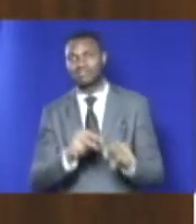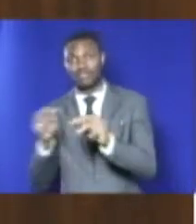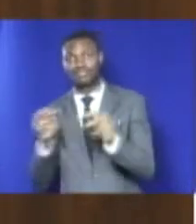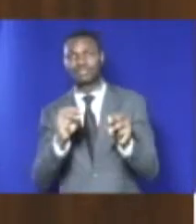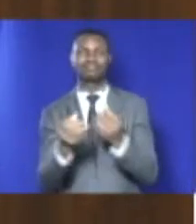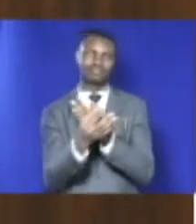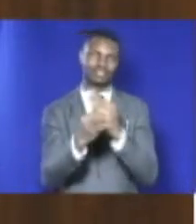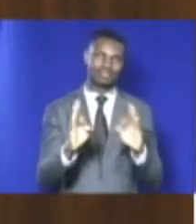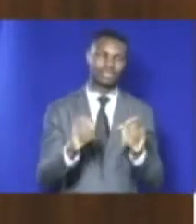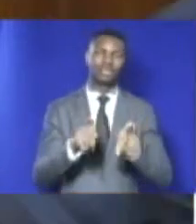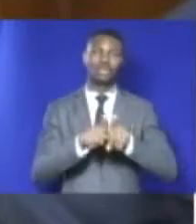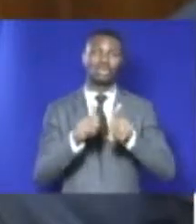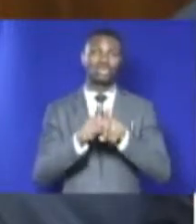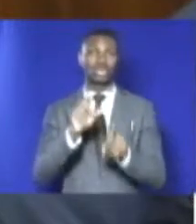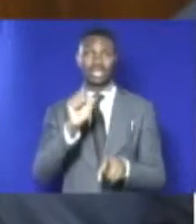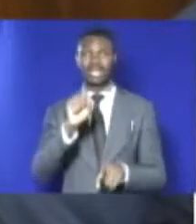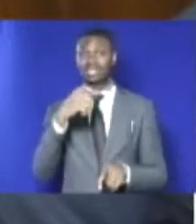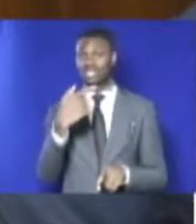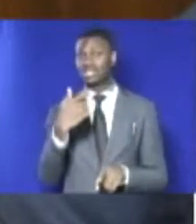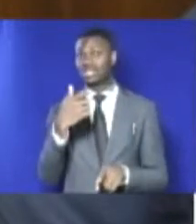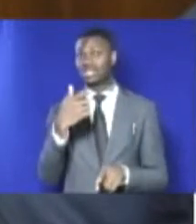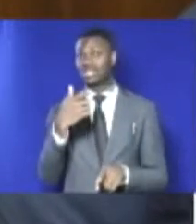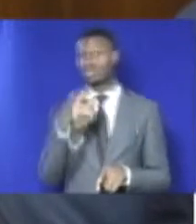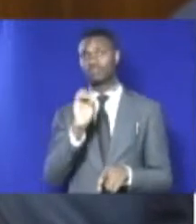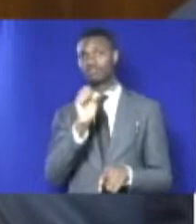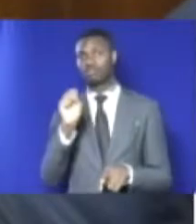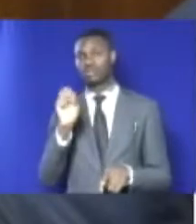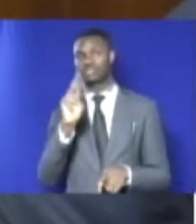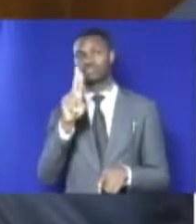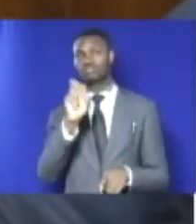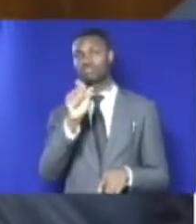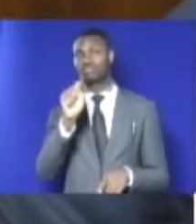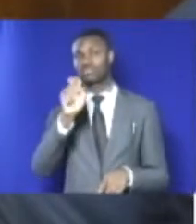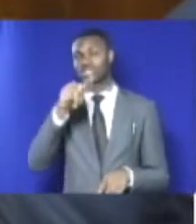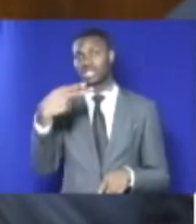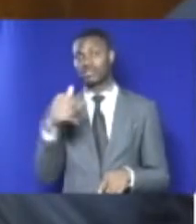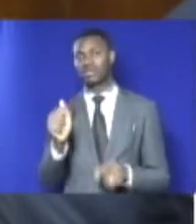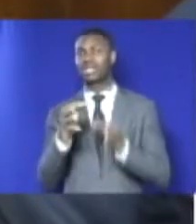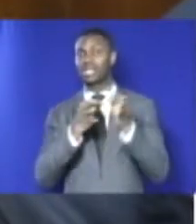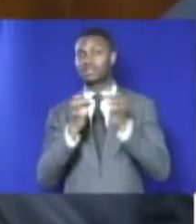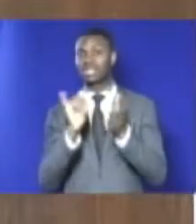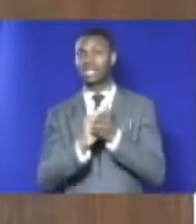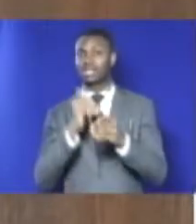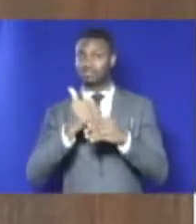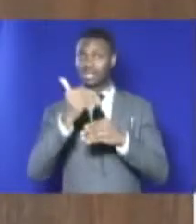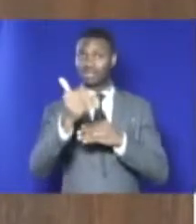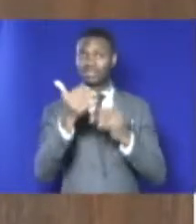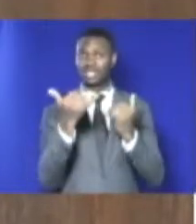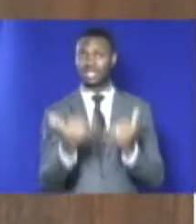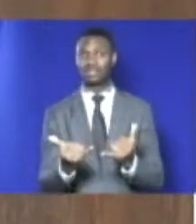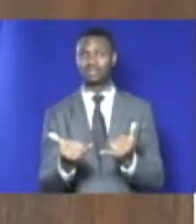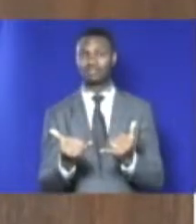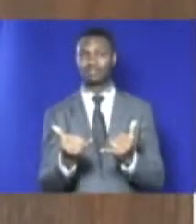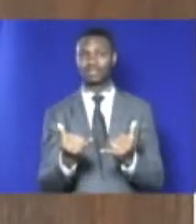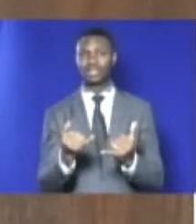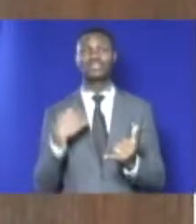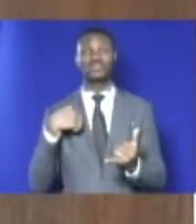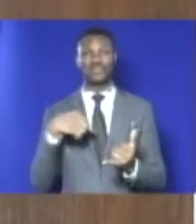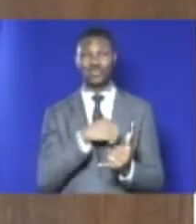Force and Secretary to the Government of the Federation, Boss Mustafa, hinted that going forward, the country may witness what he